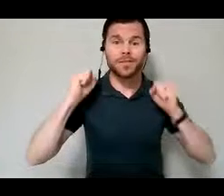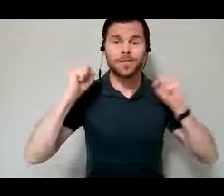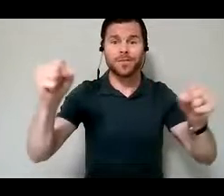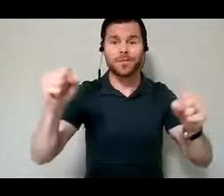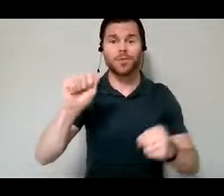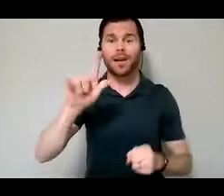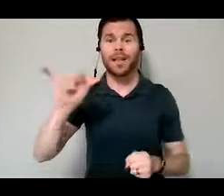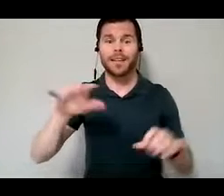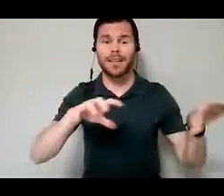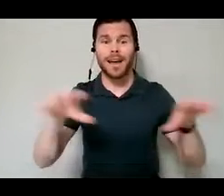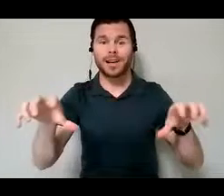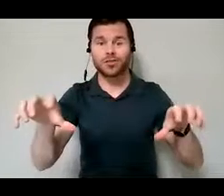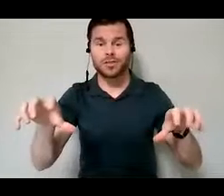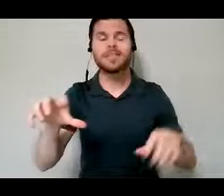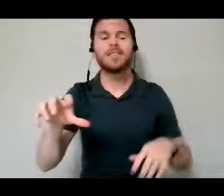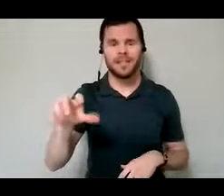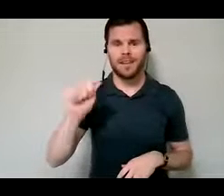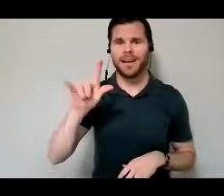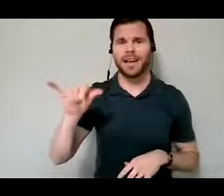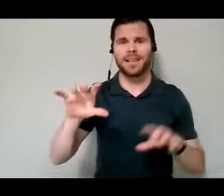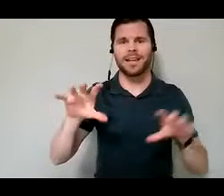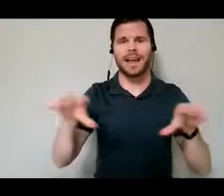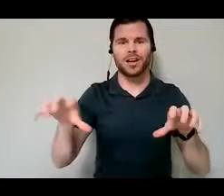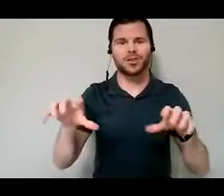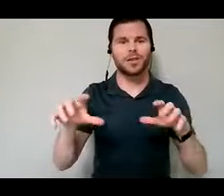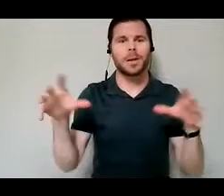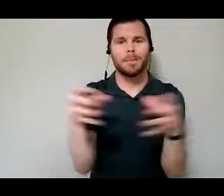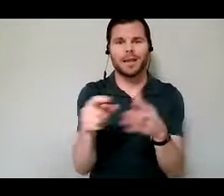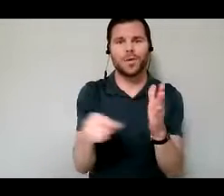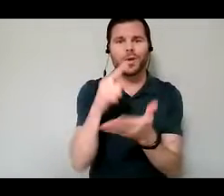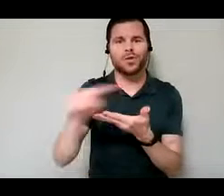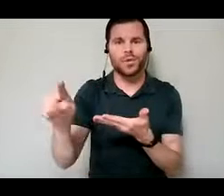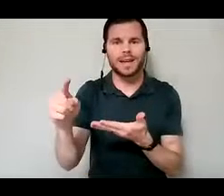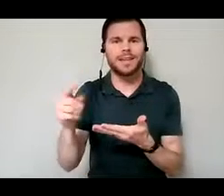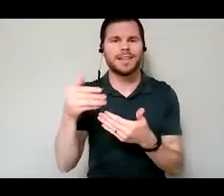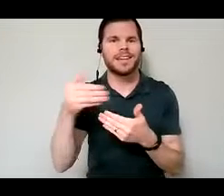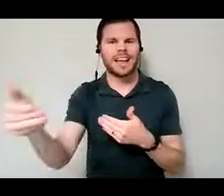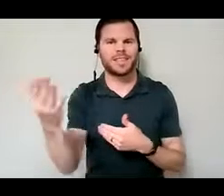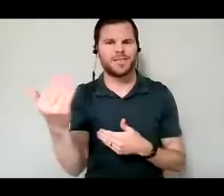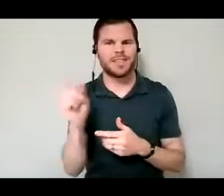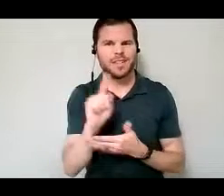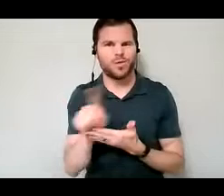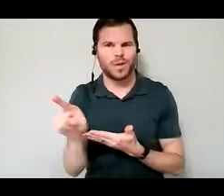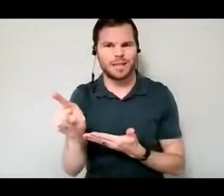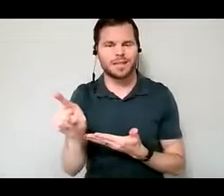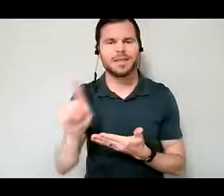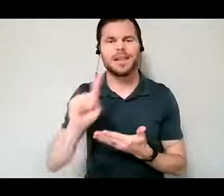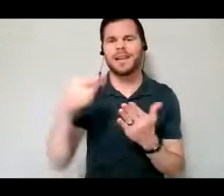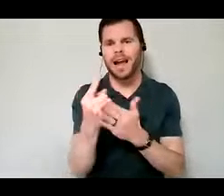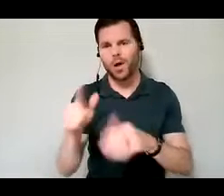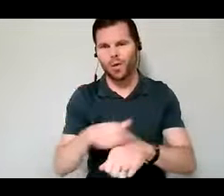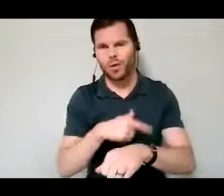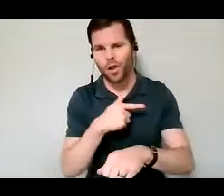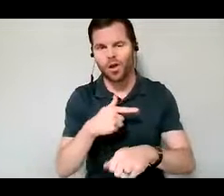Ally Action is a student group that will be meeting once a week the next 15 school weeks. Each sessions will be an hour long. It will be led